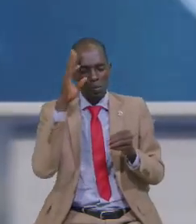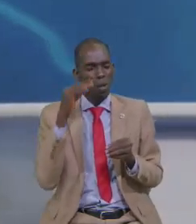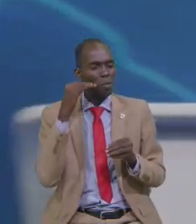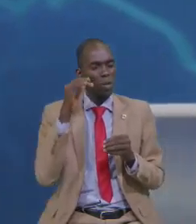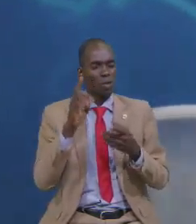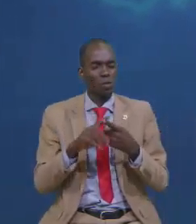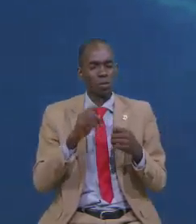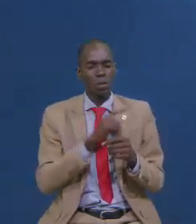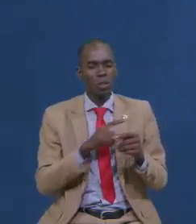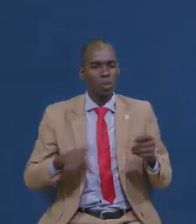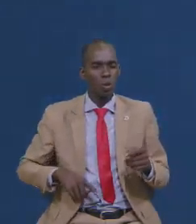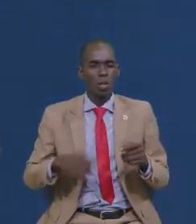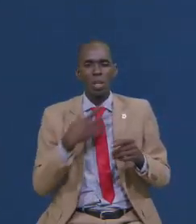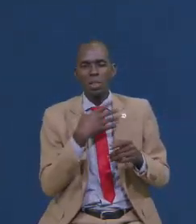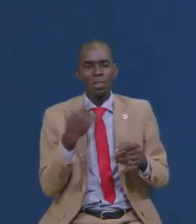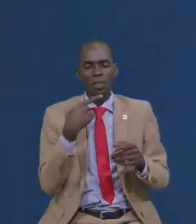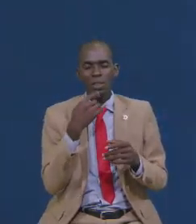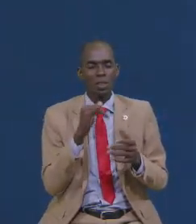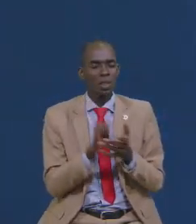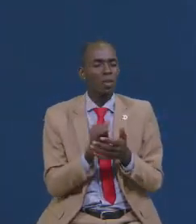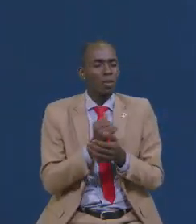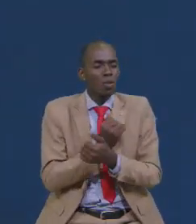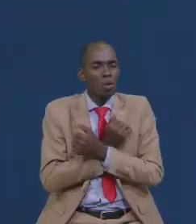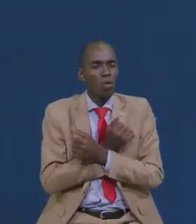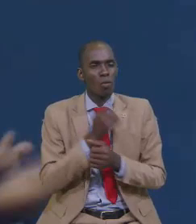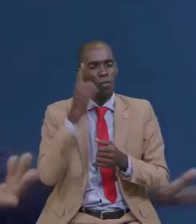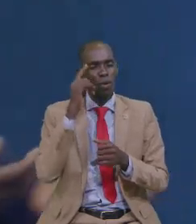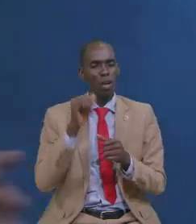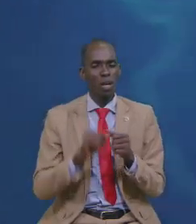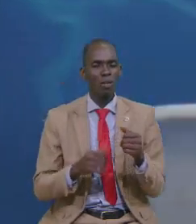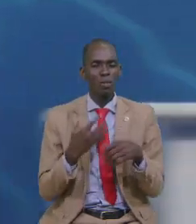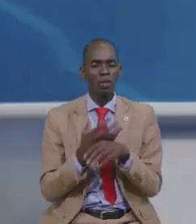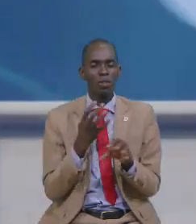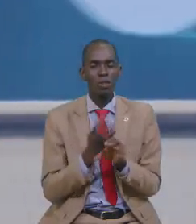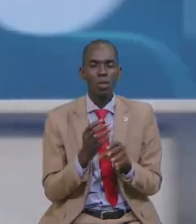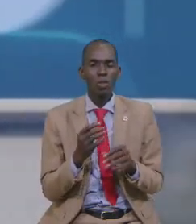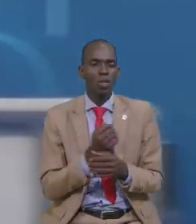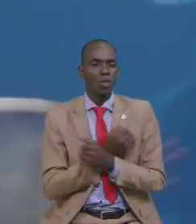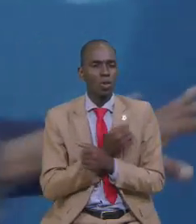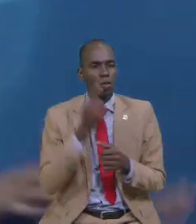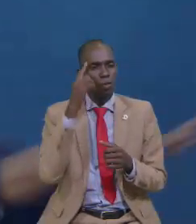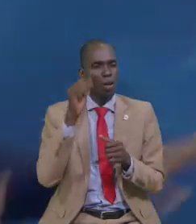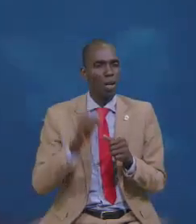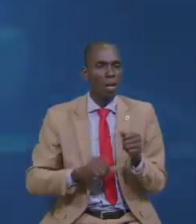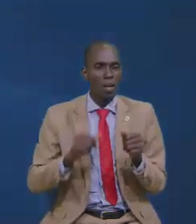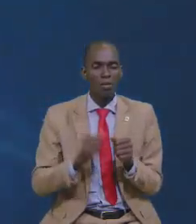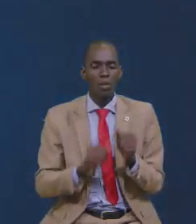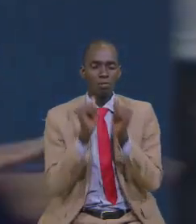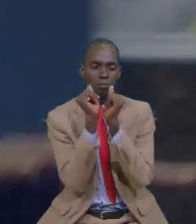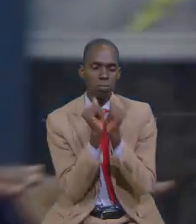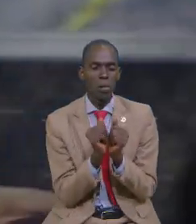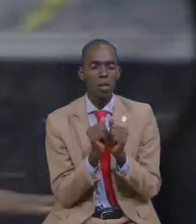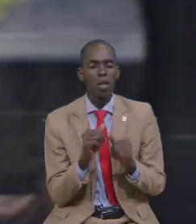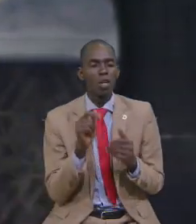every creature, and love for every sinner, and love for every captive, and love for